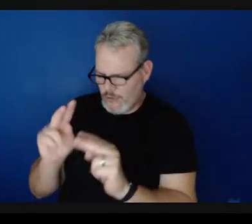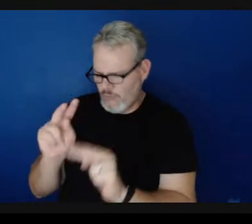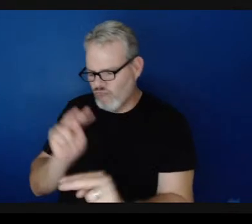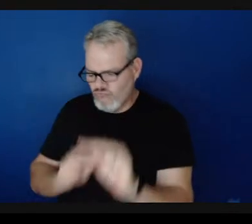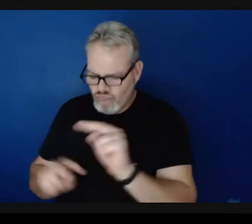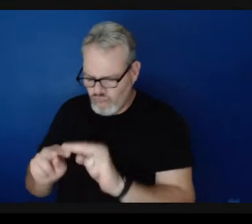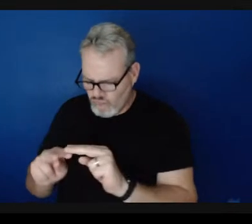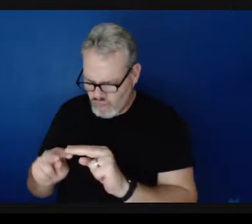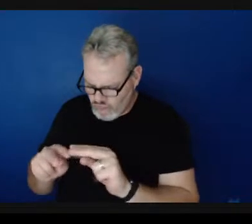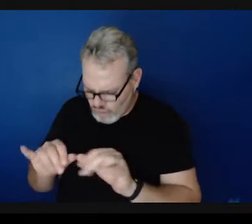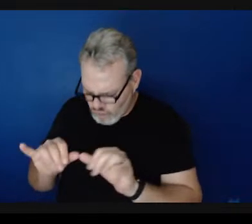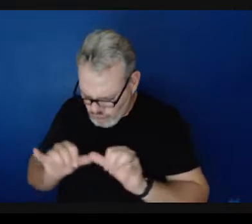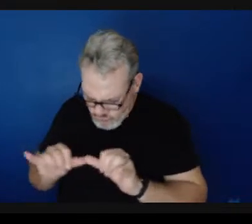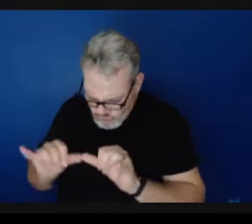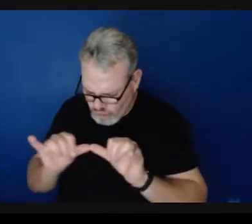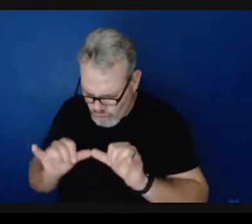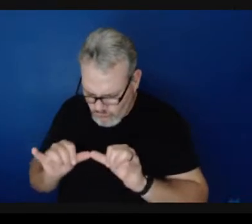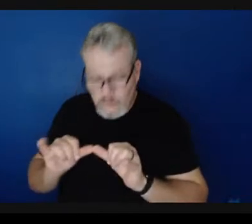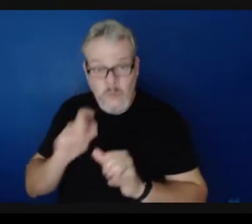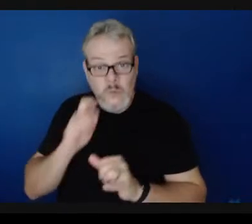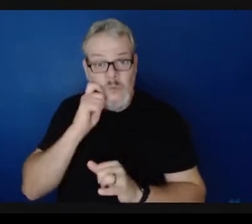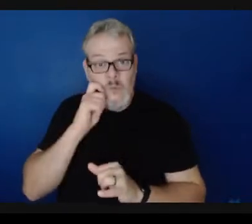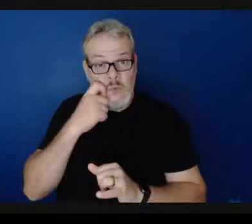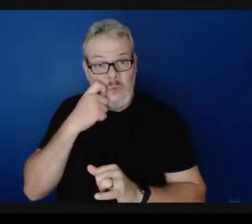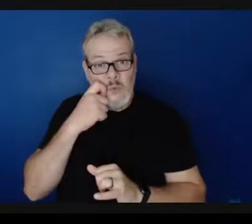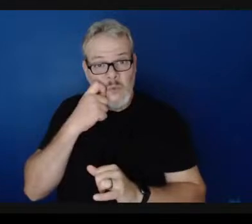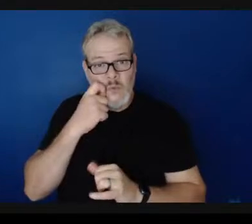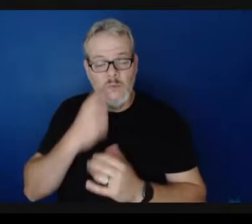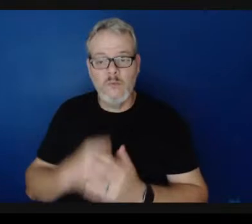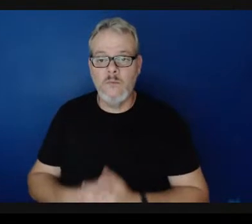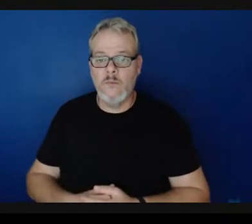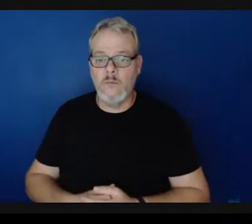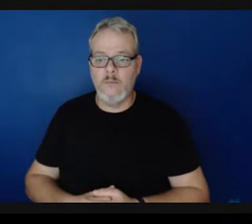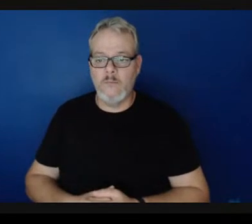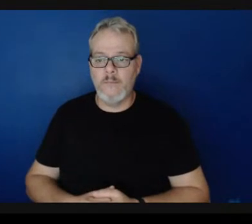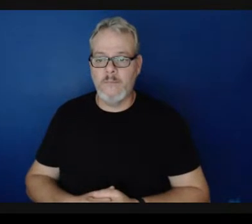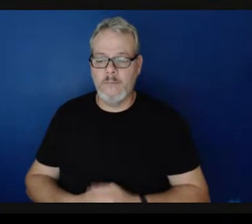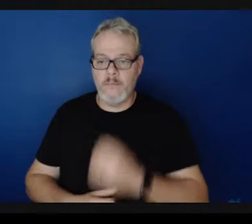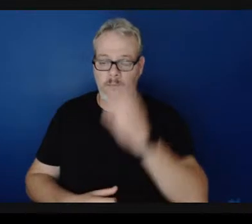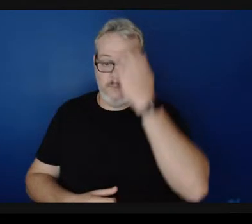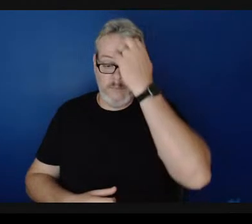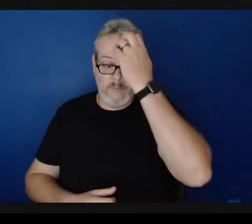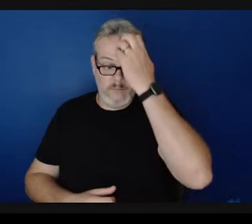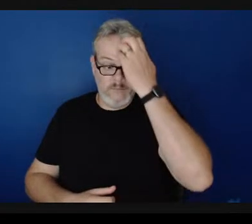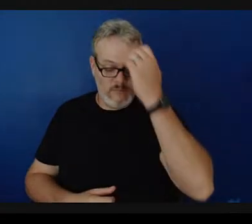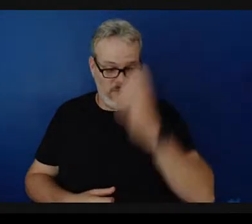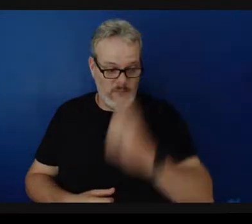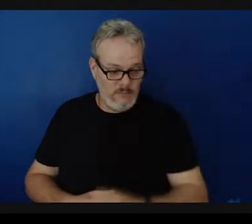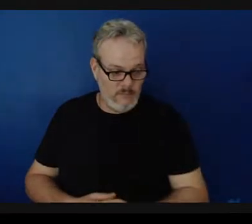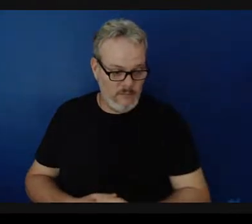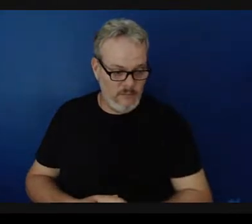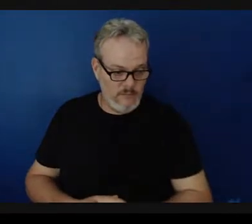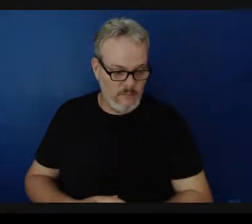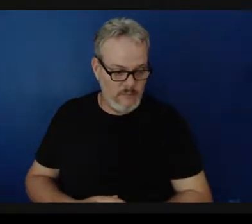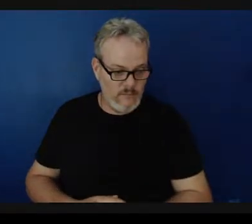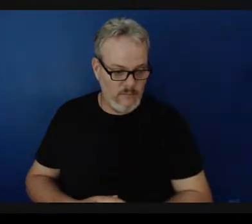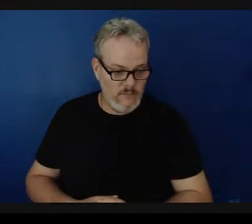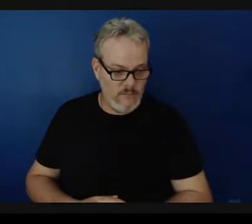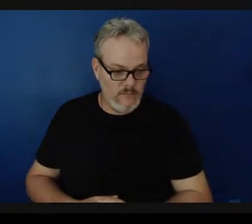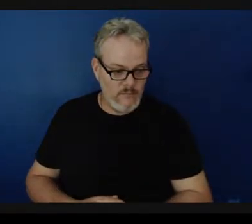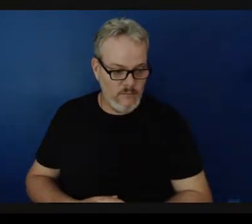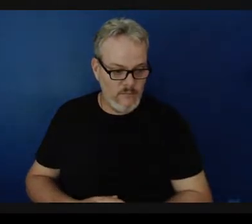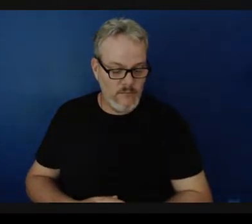the really cool thing about that. And that's how it ties it back all together. So what do we actually see on Kilauea to wrap this whole story up